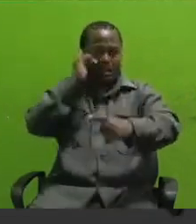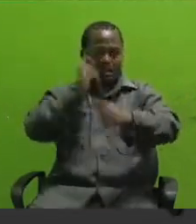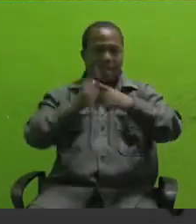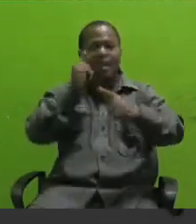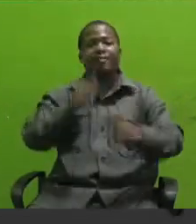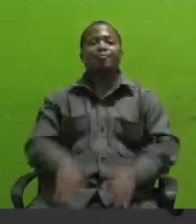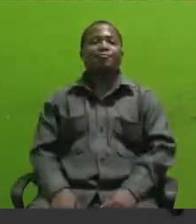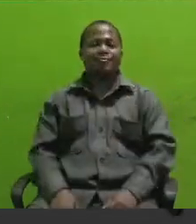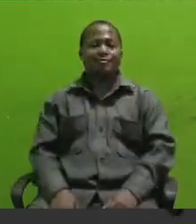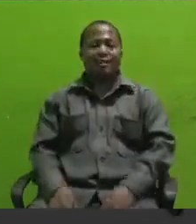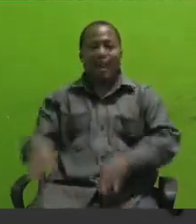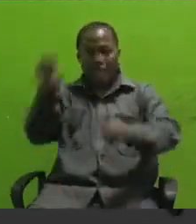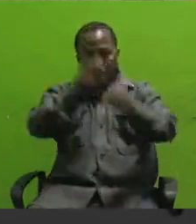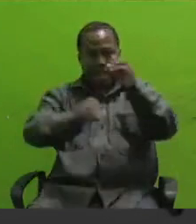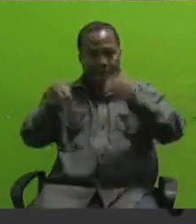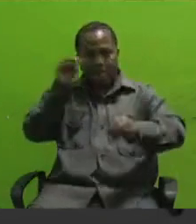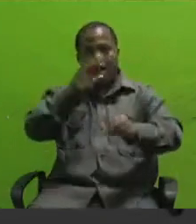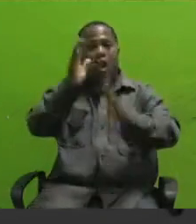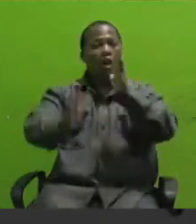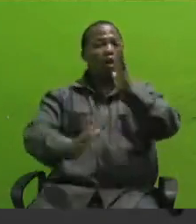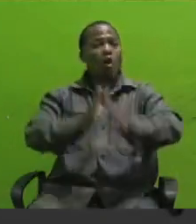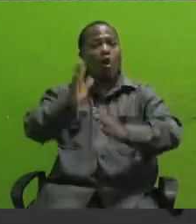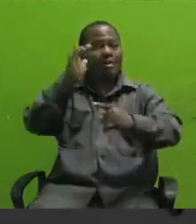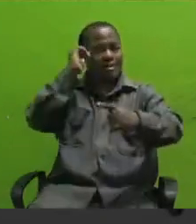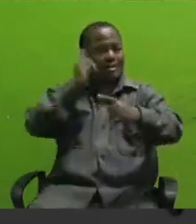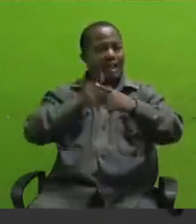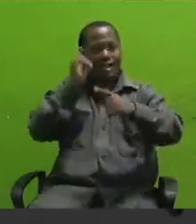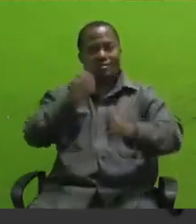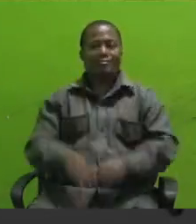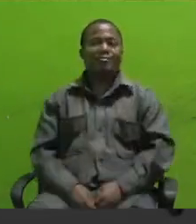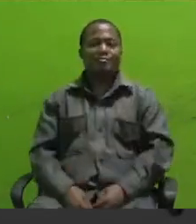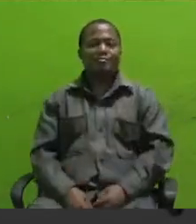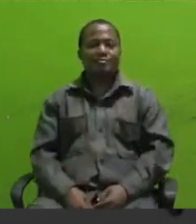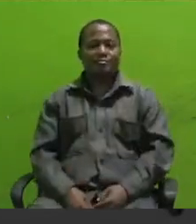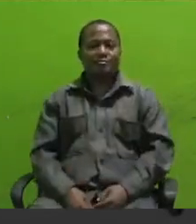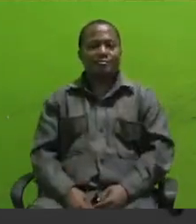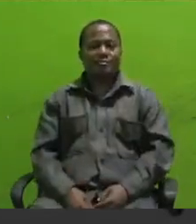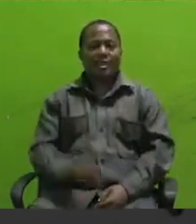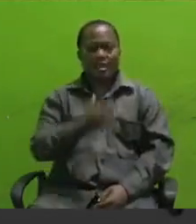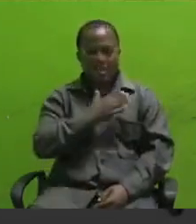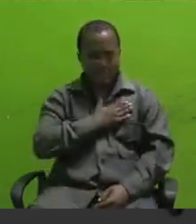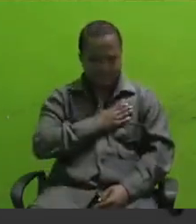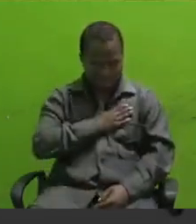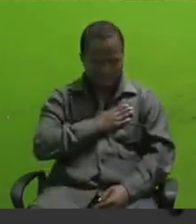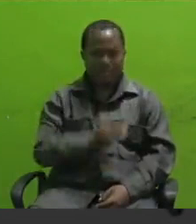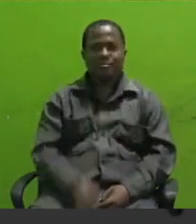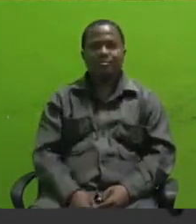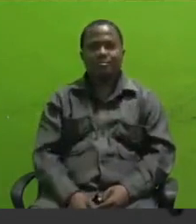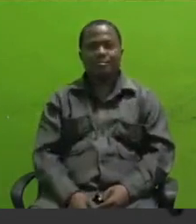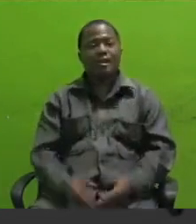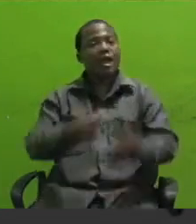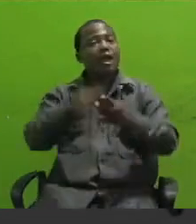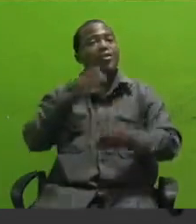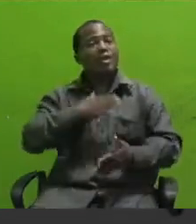Chemical warning signs. Thank you. My dear friends, at the end of this